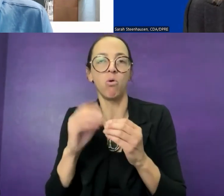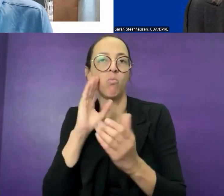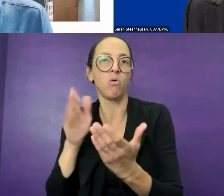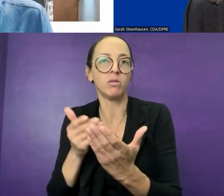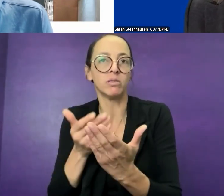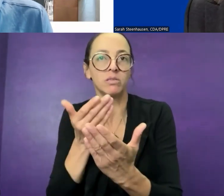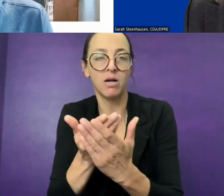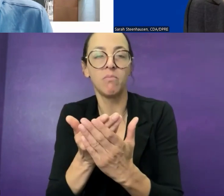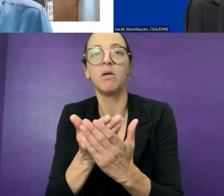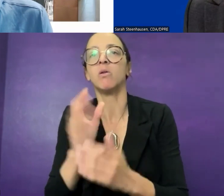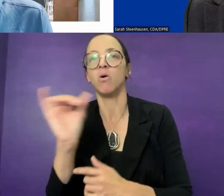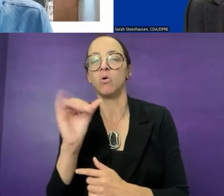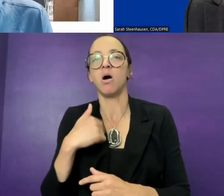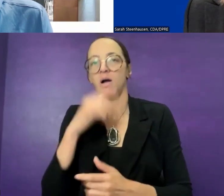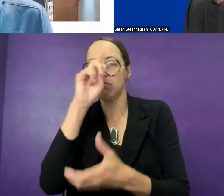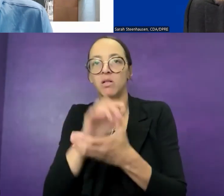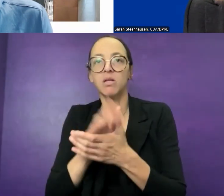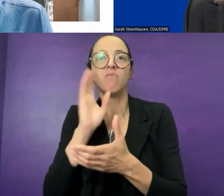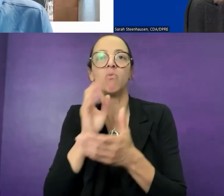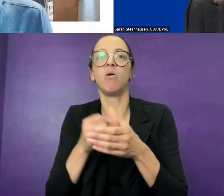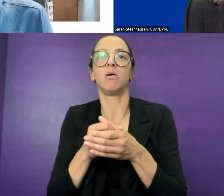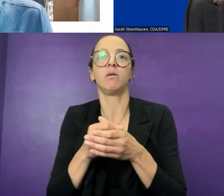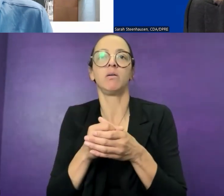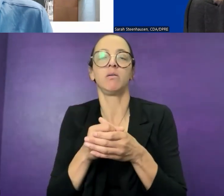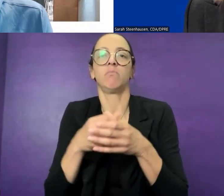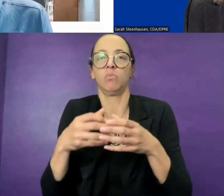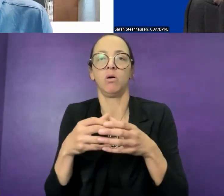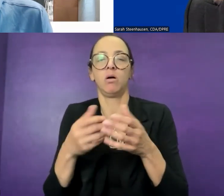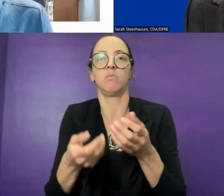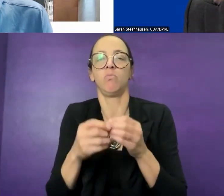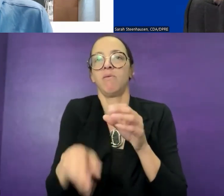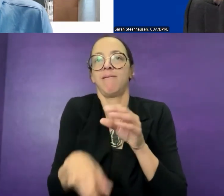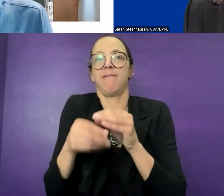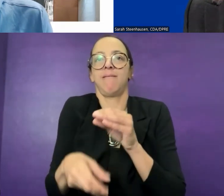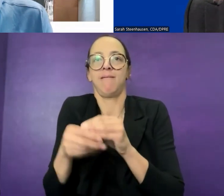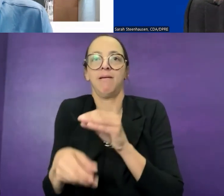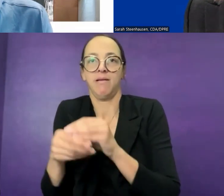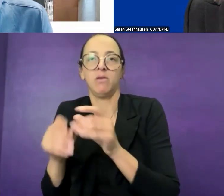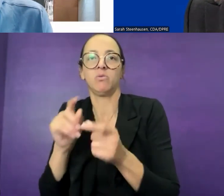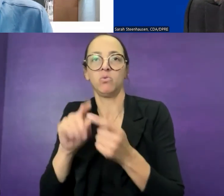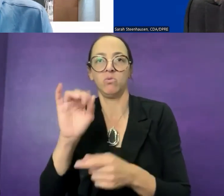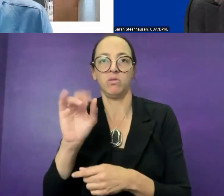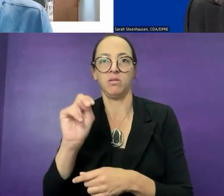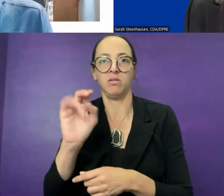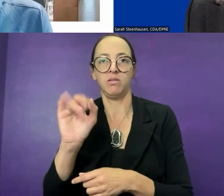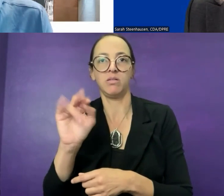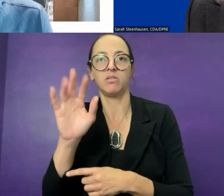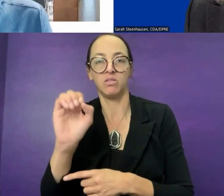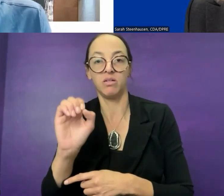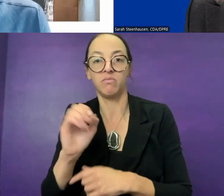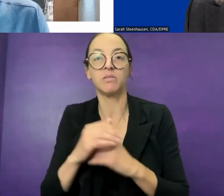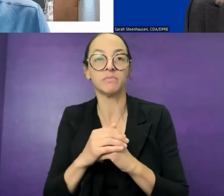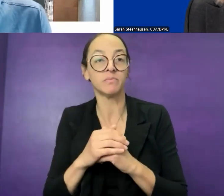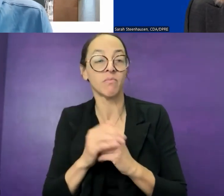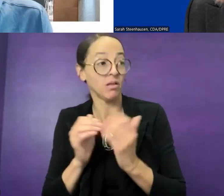to this initiative. Susan, feel free to jump in if you want to make any other comments for that as well. So, okay,